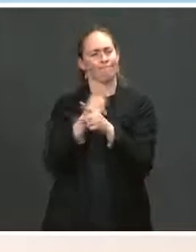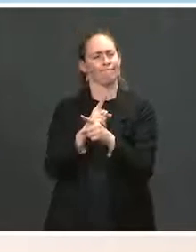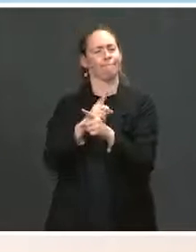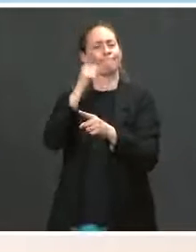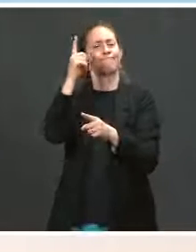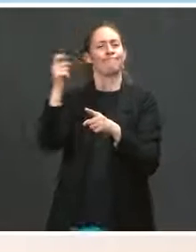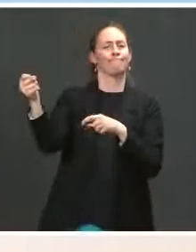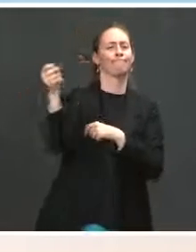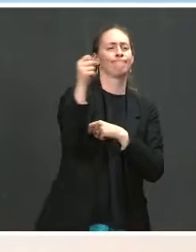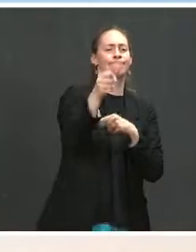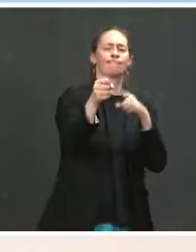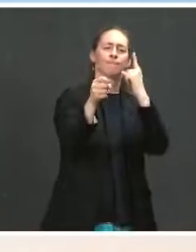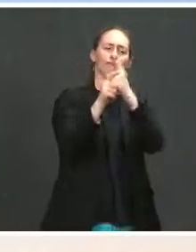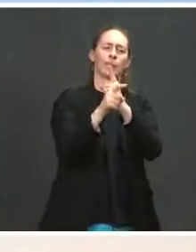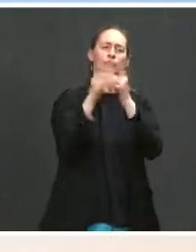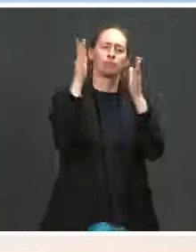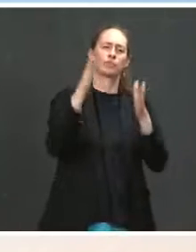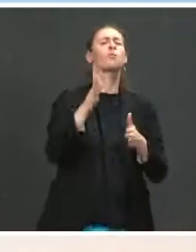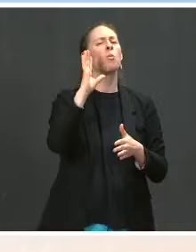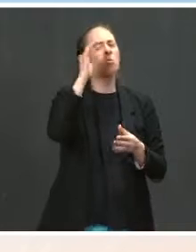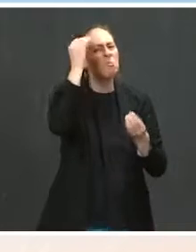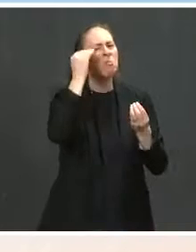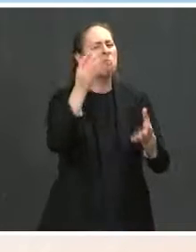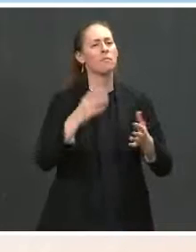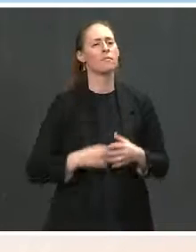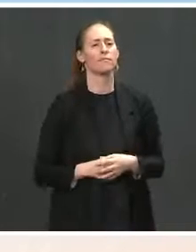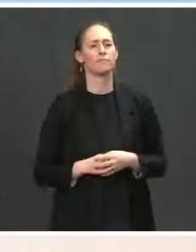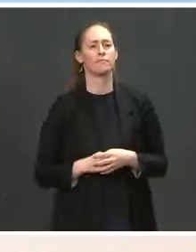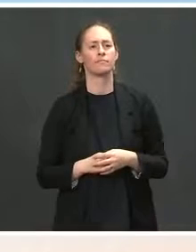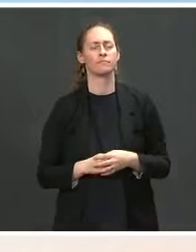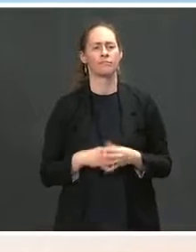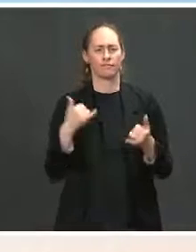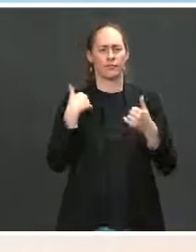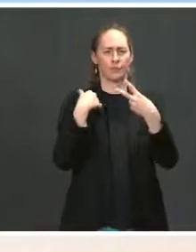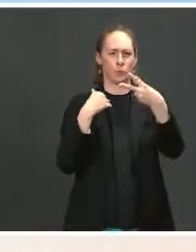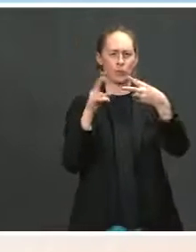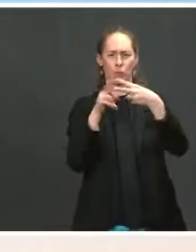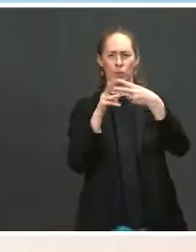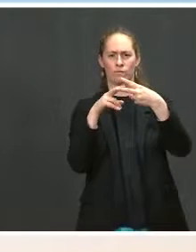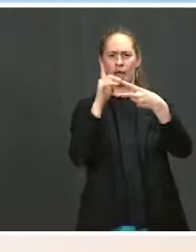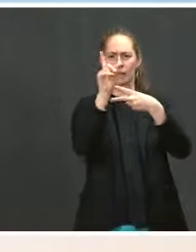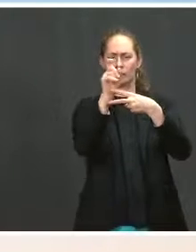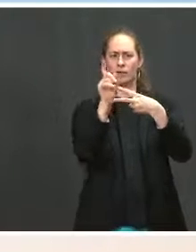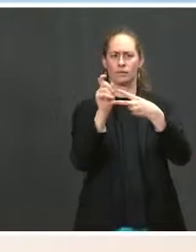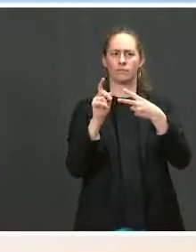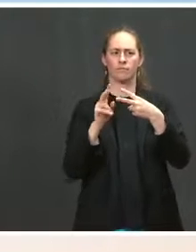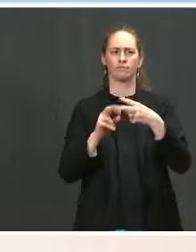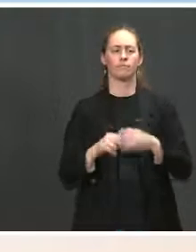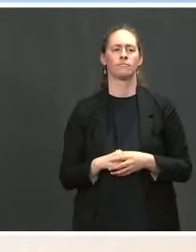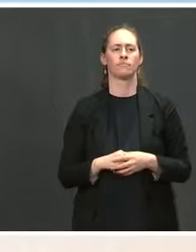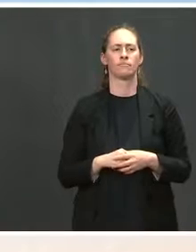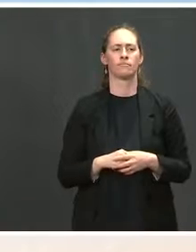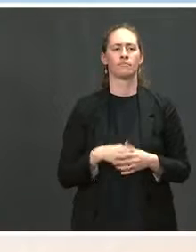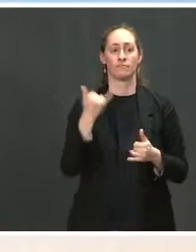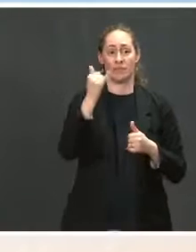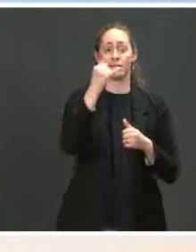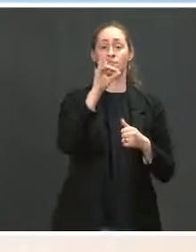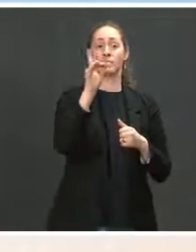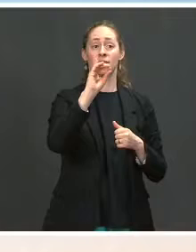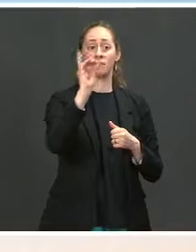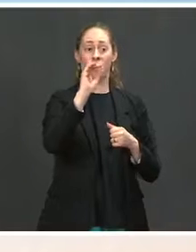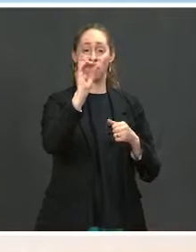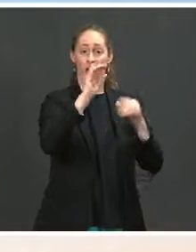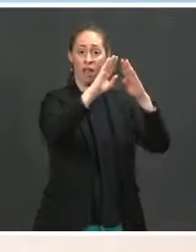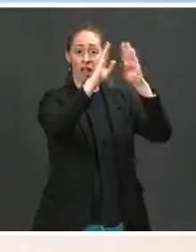ahead. Two tax questions for you. 17 House Democrats said earlier this week that they won't